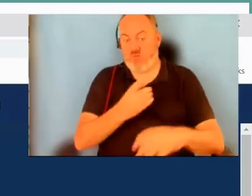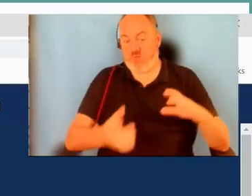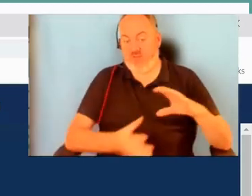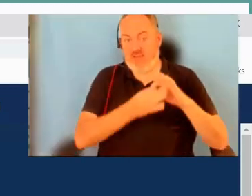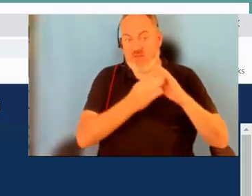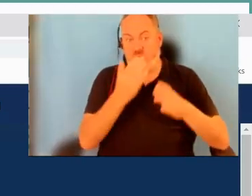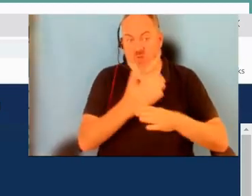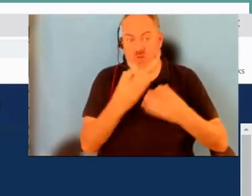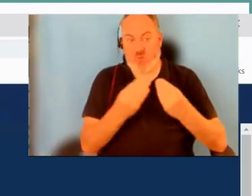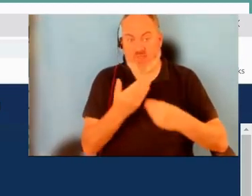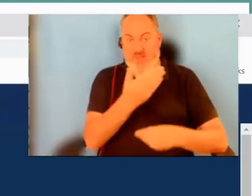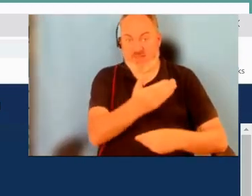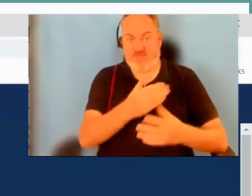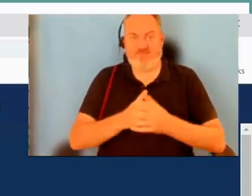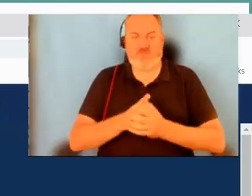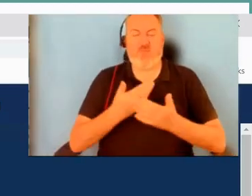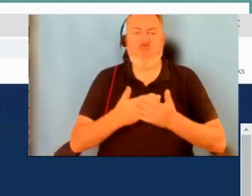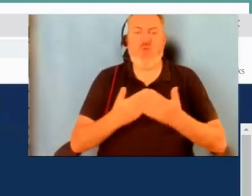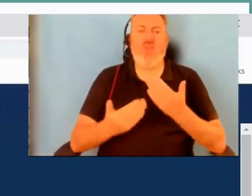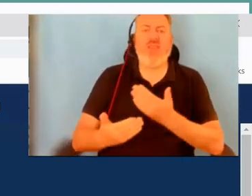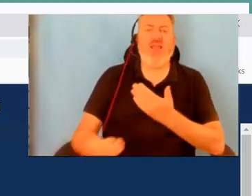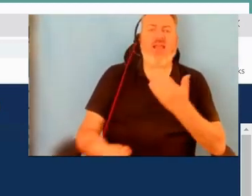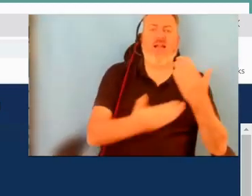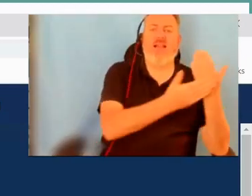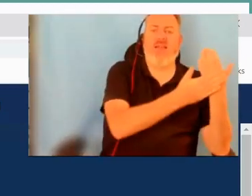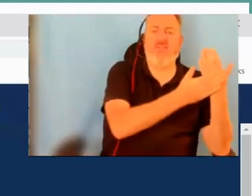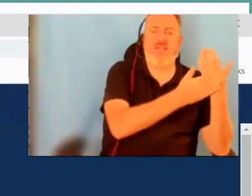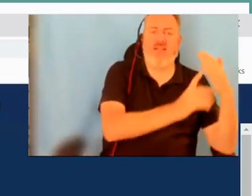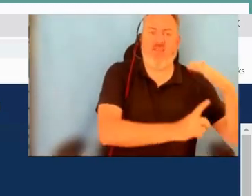So you'll see on the left-hand side of the screen at the top.